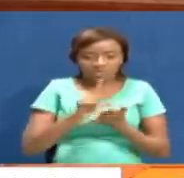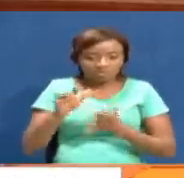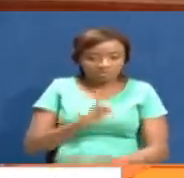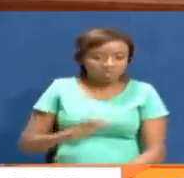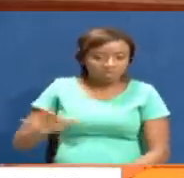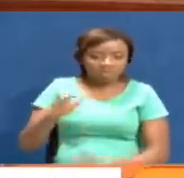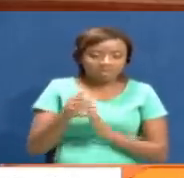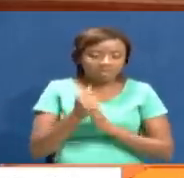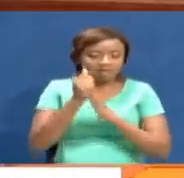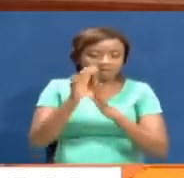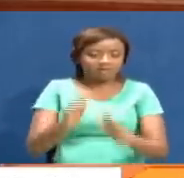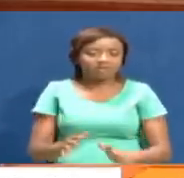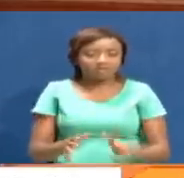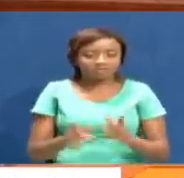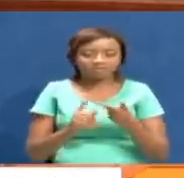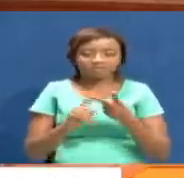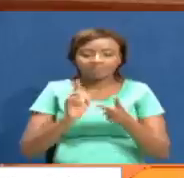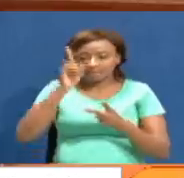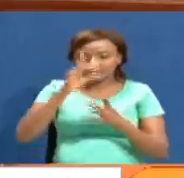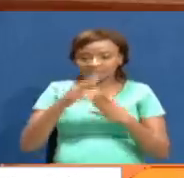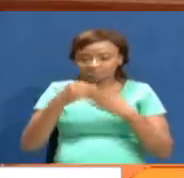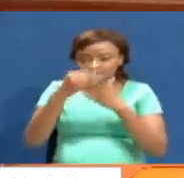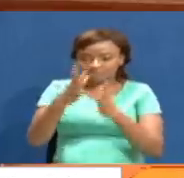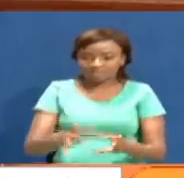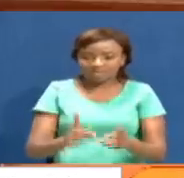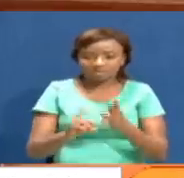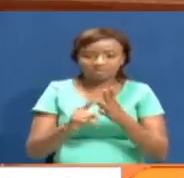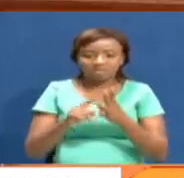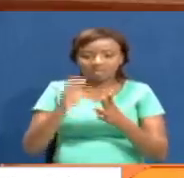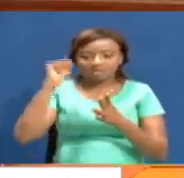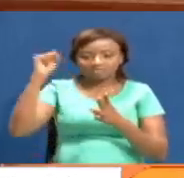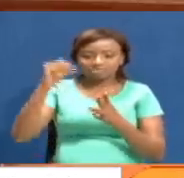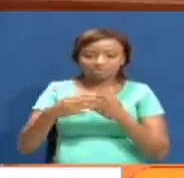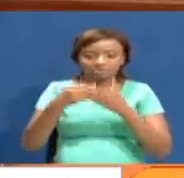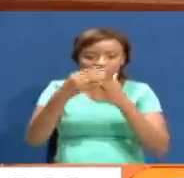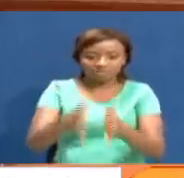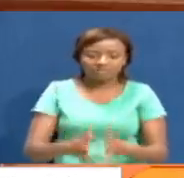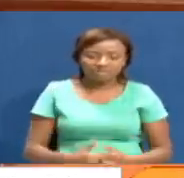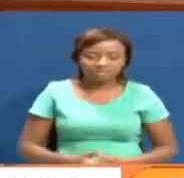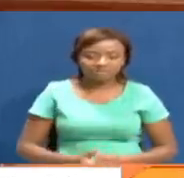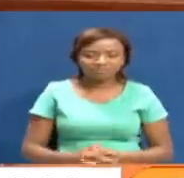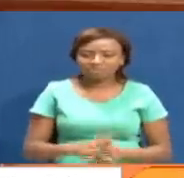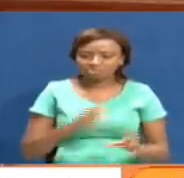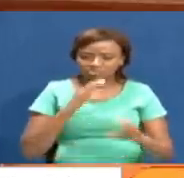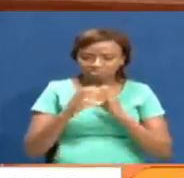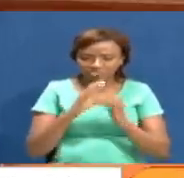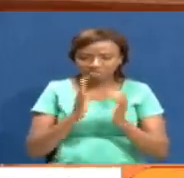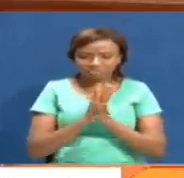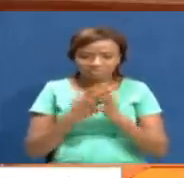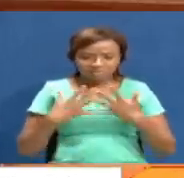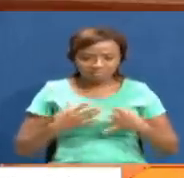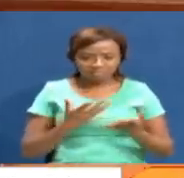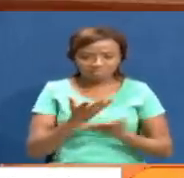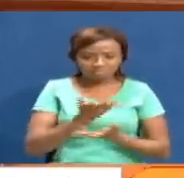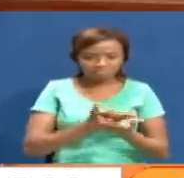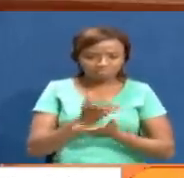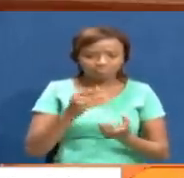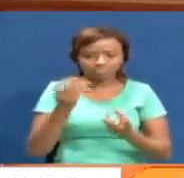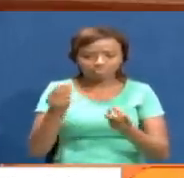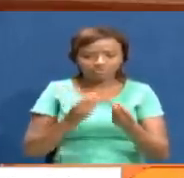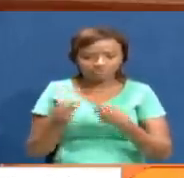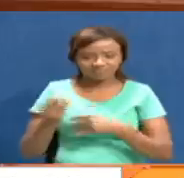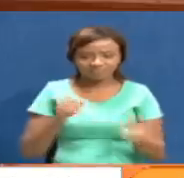area leadership, the religious leaders, and the political leadership to talk to the people, to give